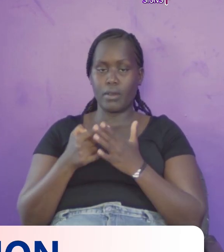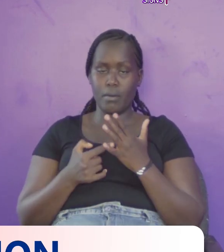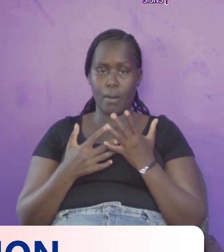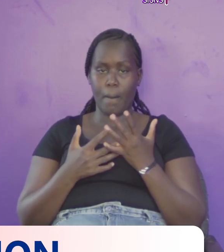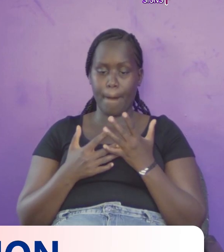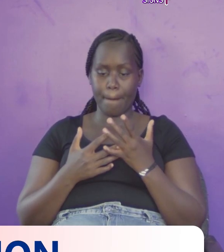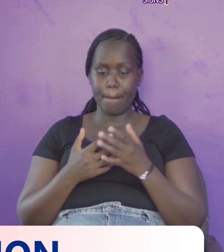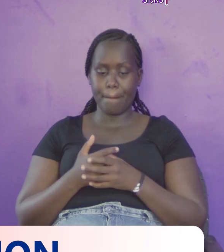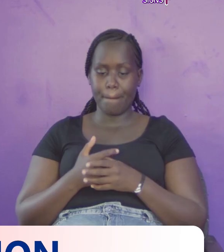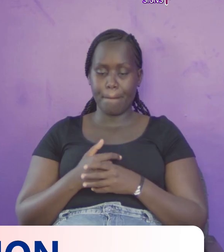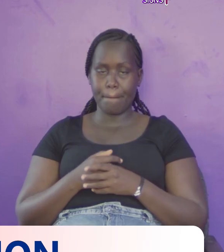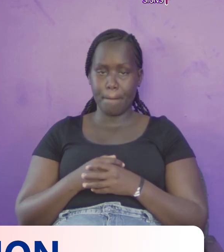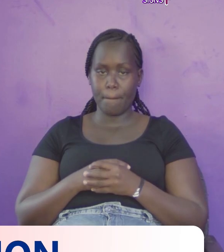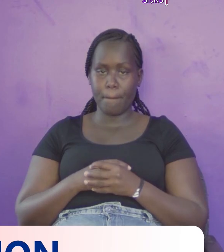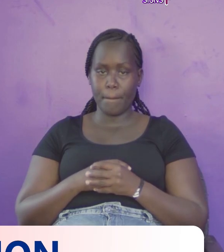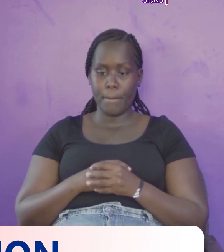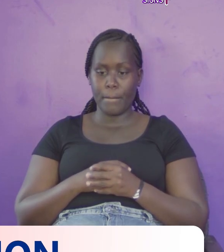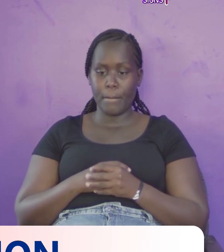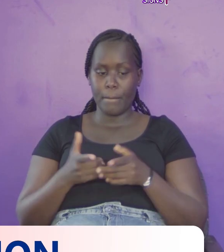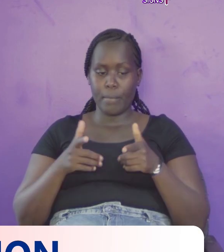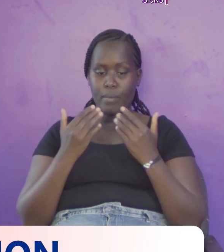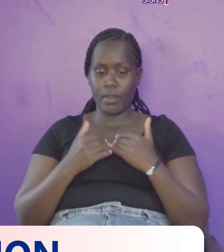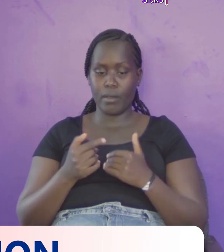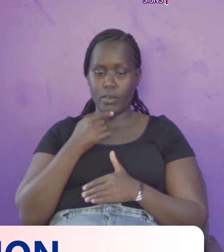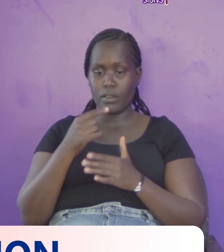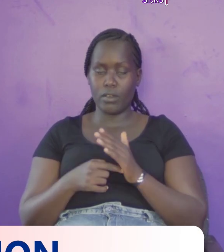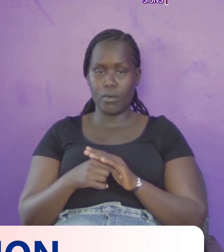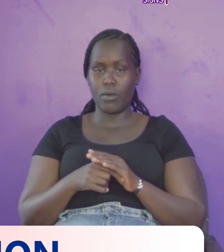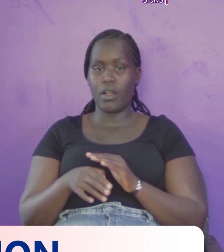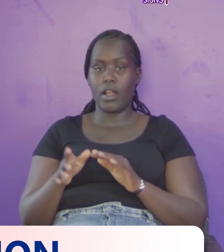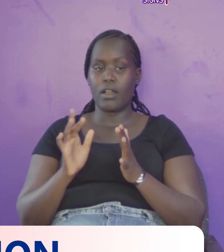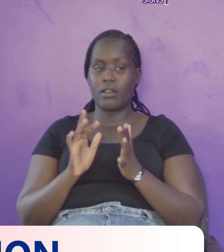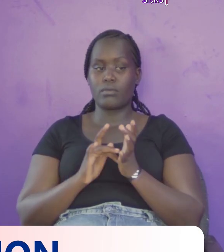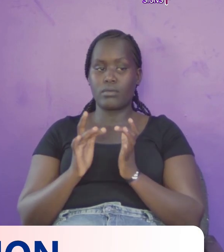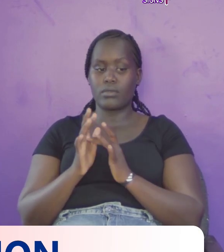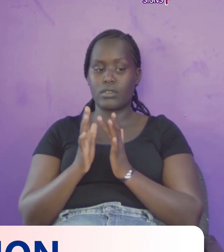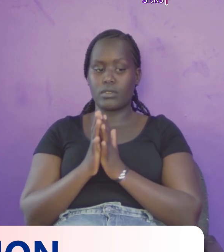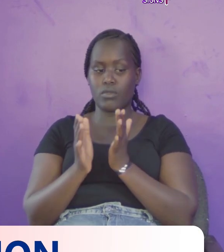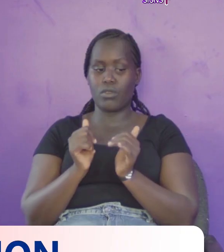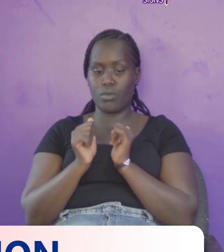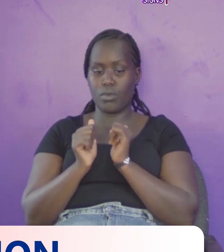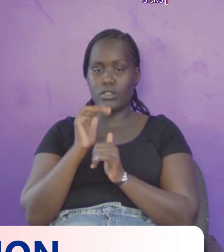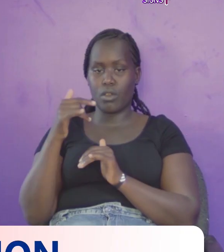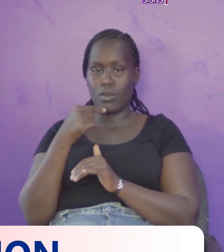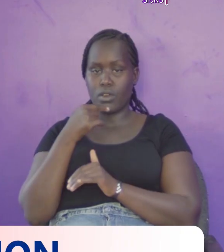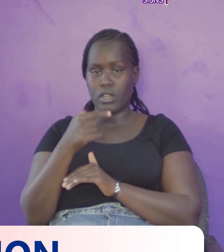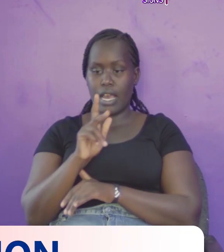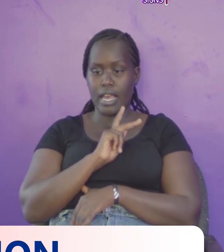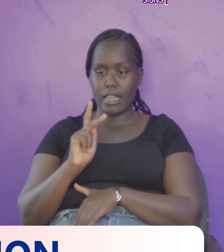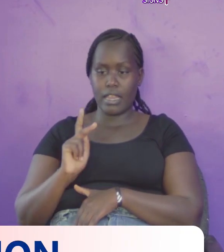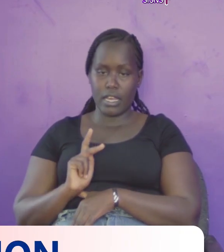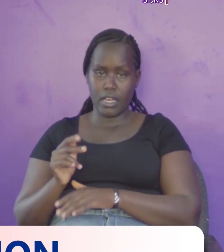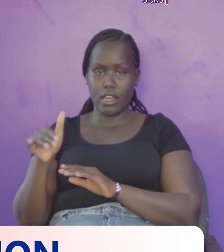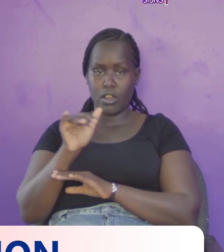said. Yeah. Let me refer to the very Bible that I refer to. Right. It says that the kingdom of God